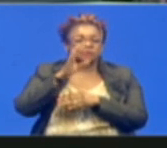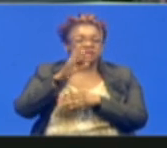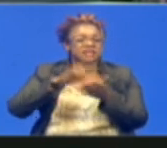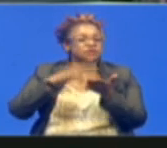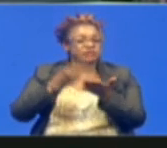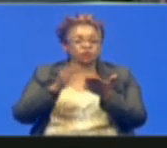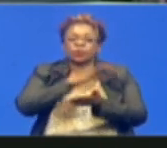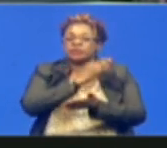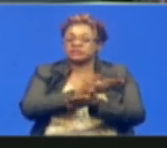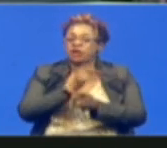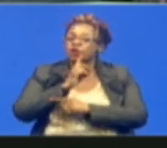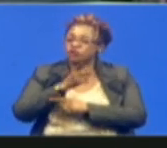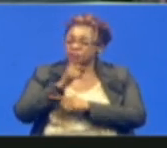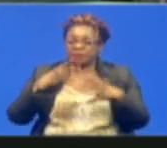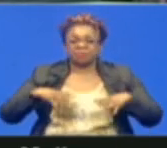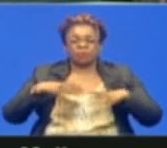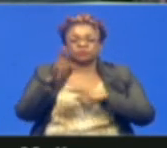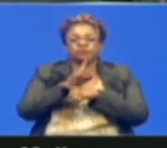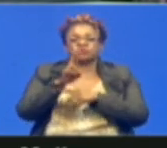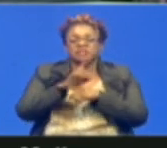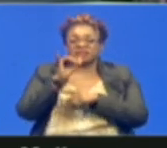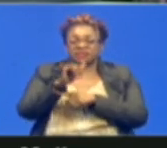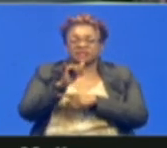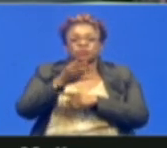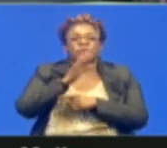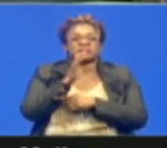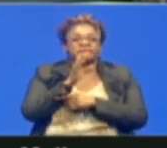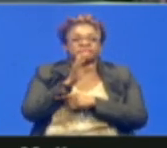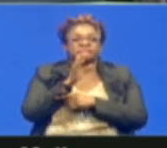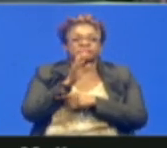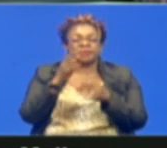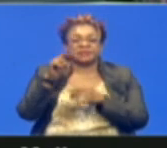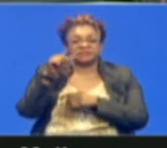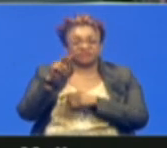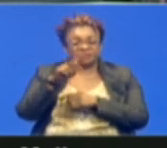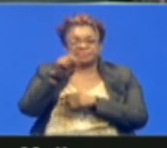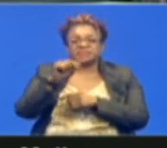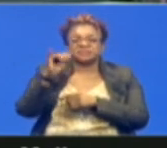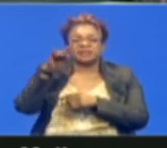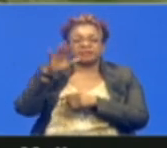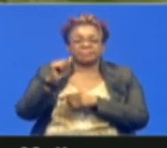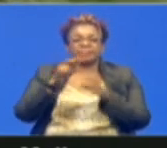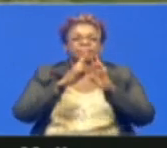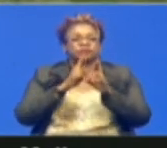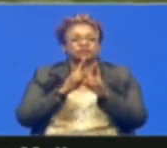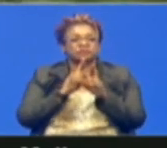Authority, cautioning residents against using the already sullied waters. NTV's Zainab Ismail reports.